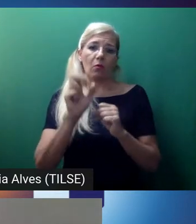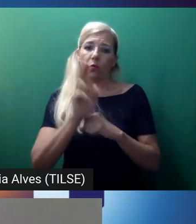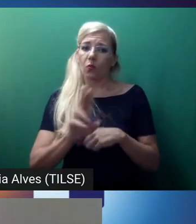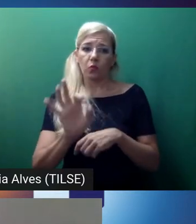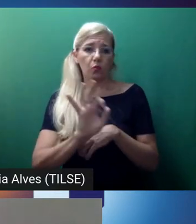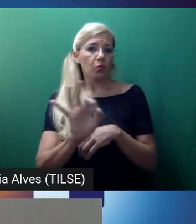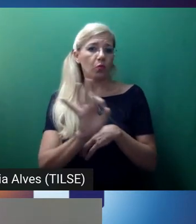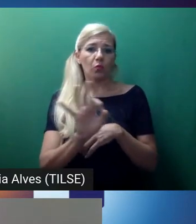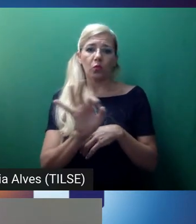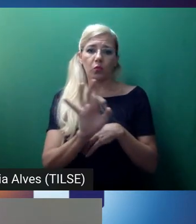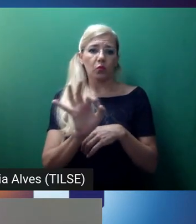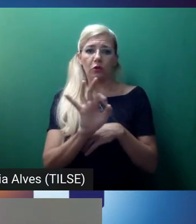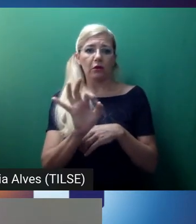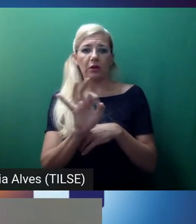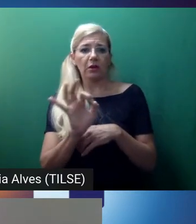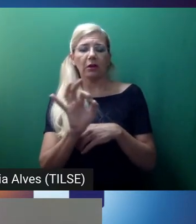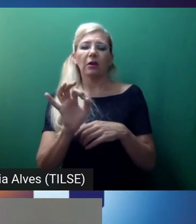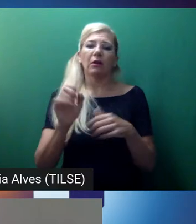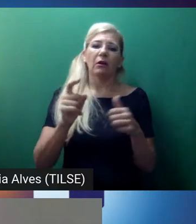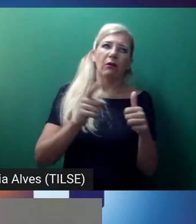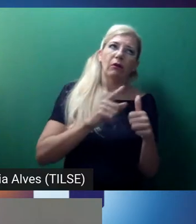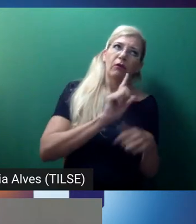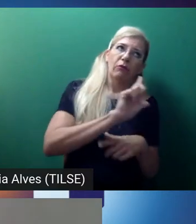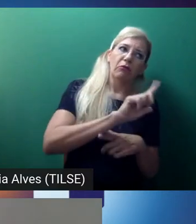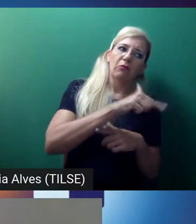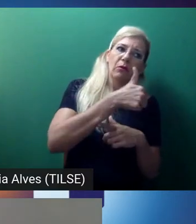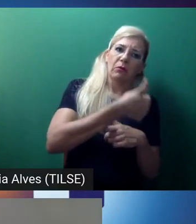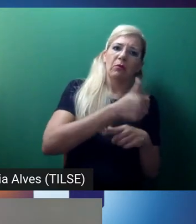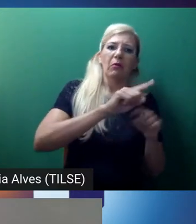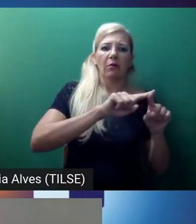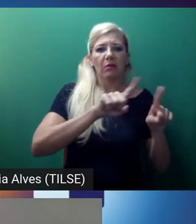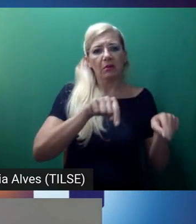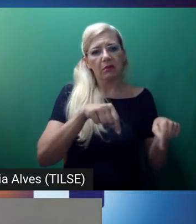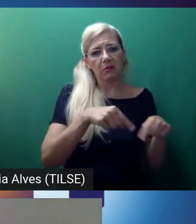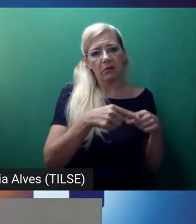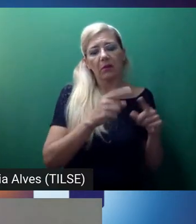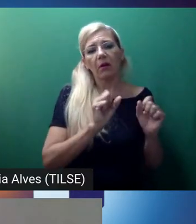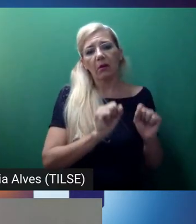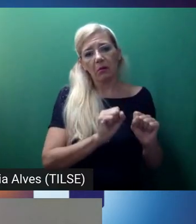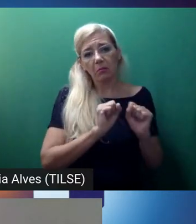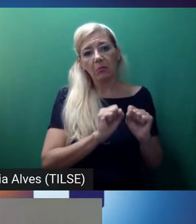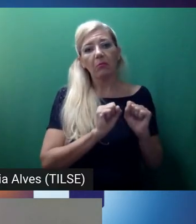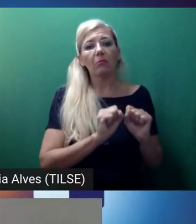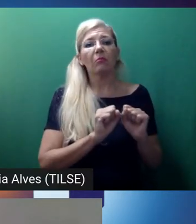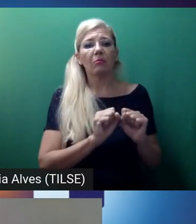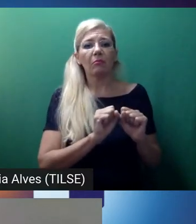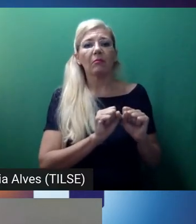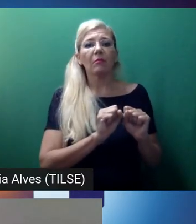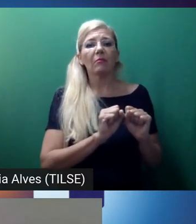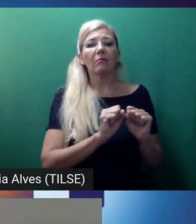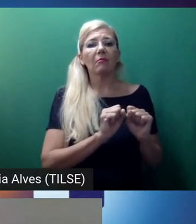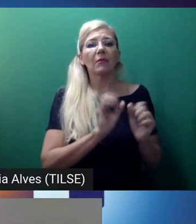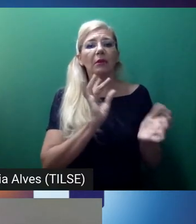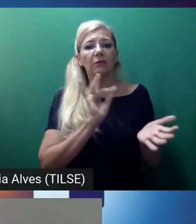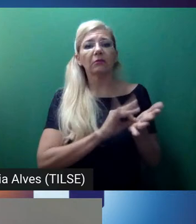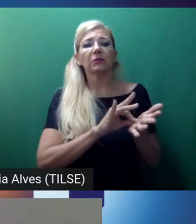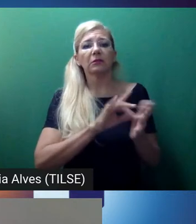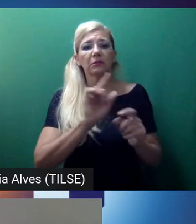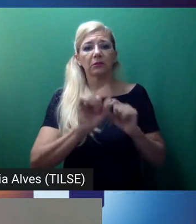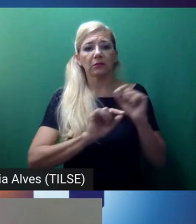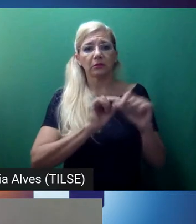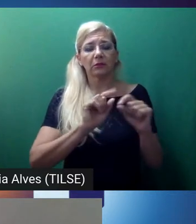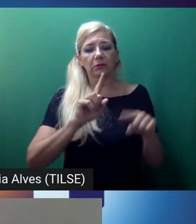students' first language in the classroom or home language, right, in the classroom. And that really is, I think,